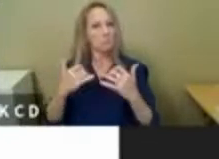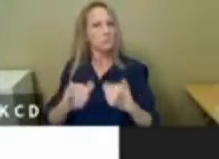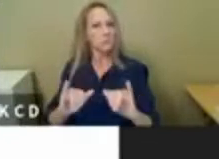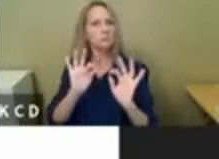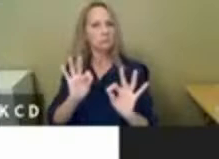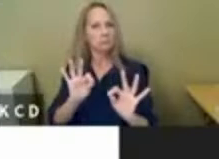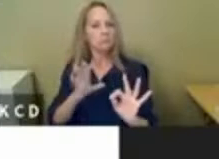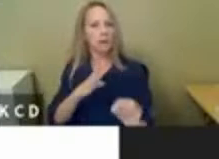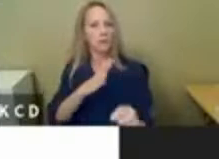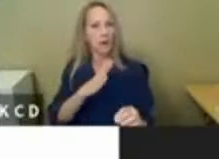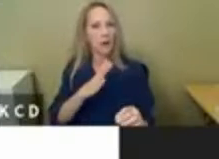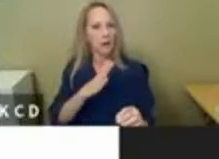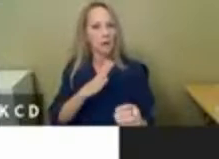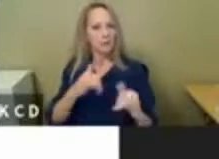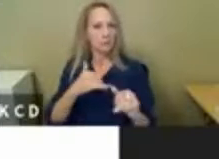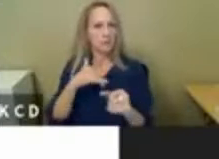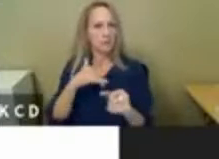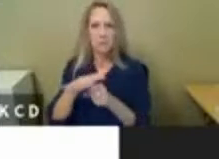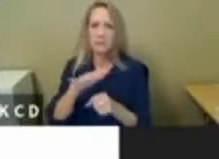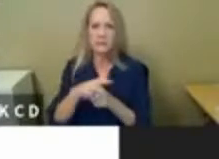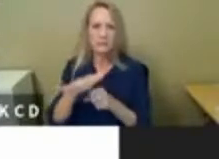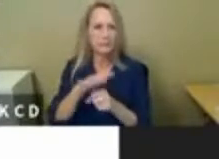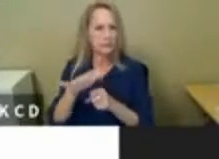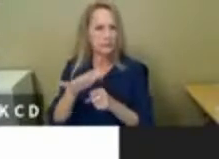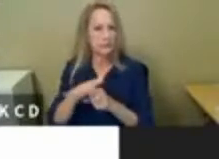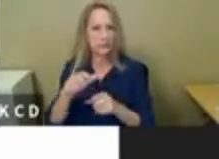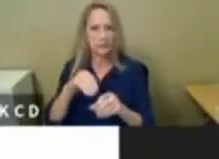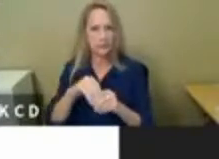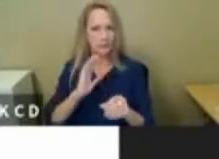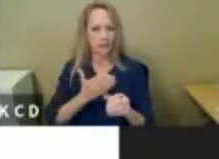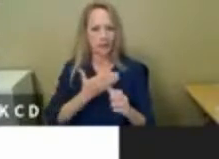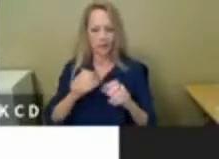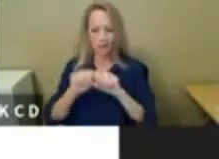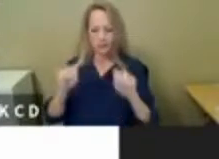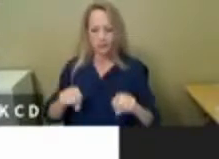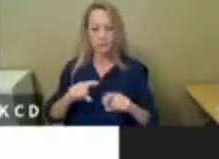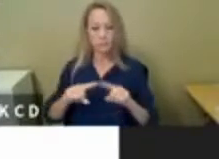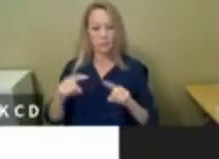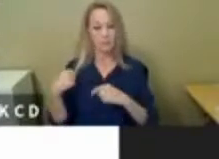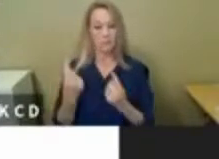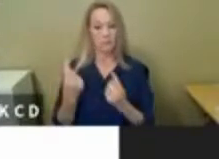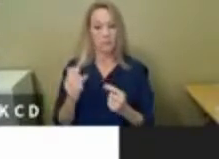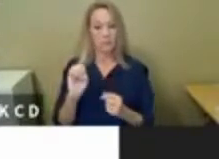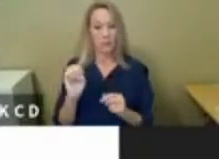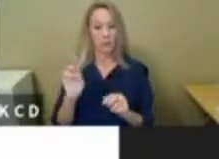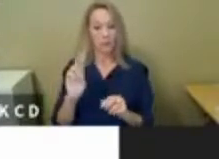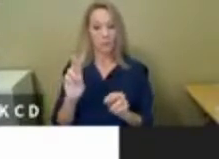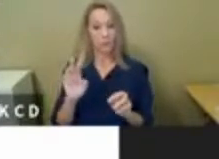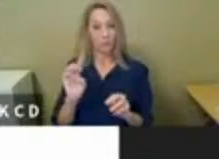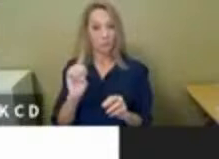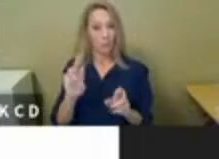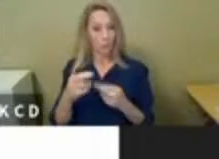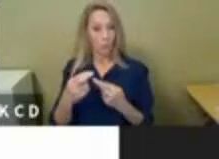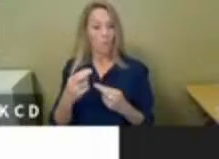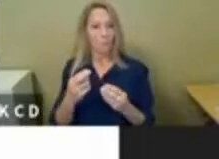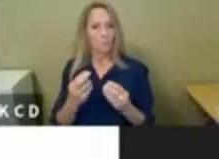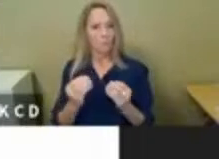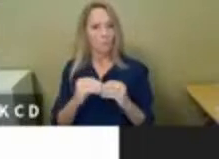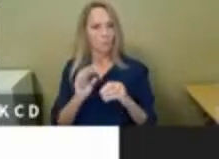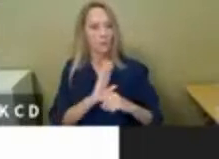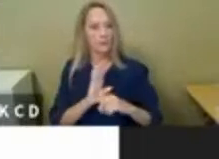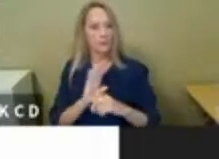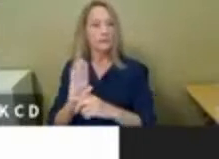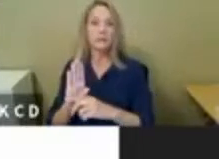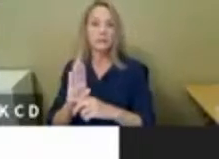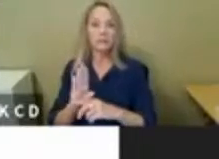excess capacity in the system. But we've definitely seen some very busy emergency departments in the midst of all this, because it's